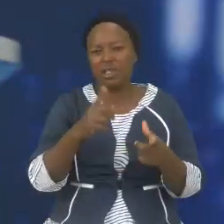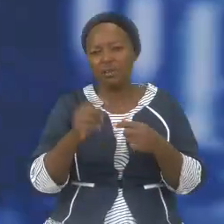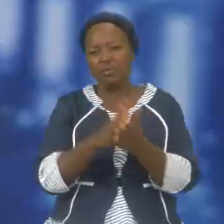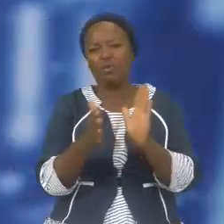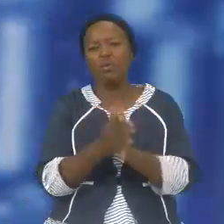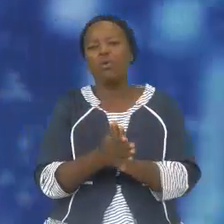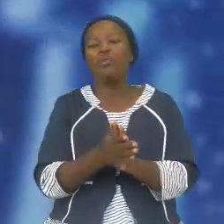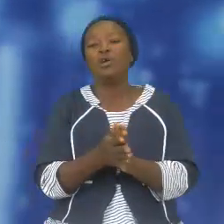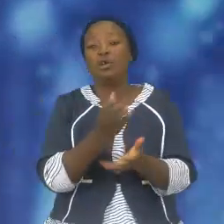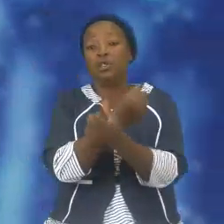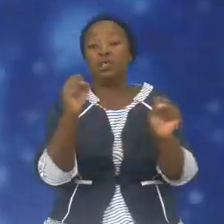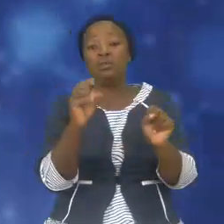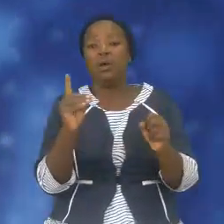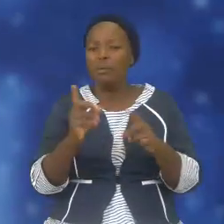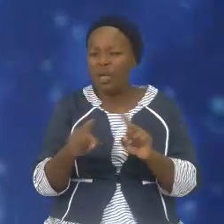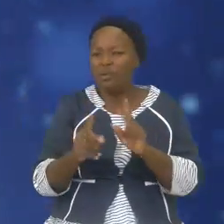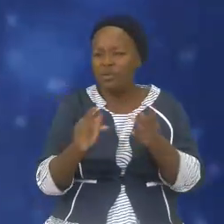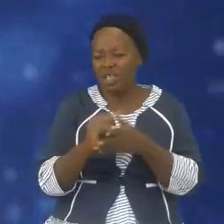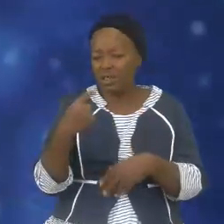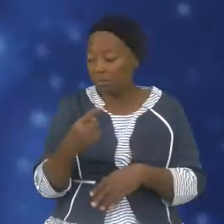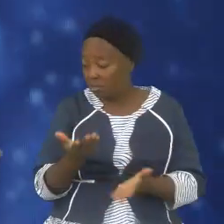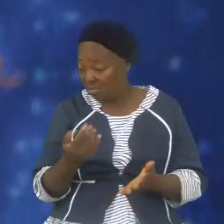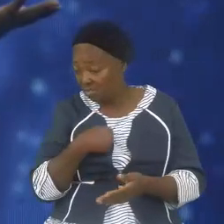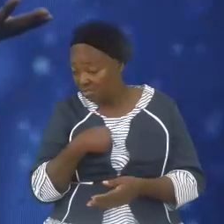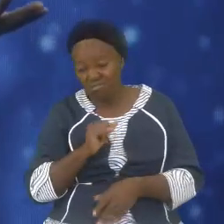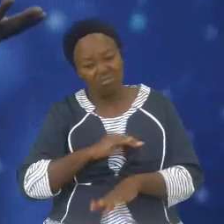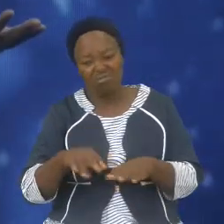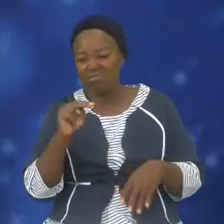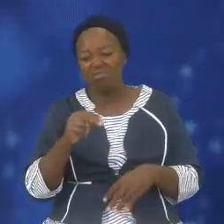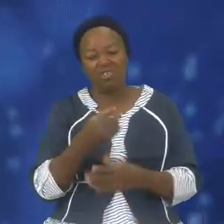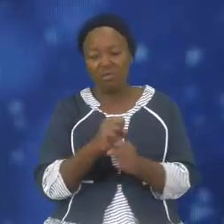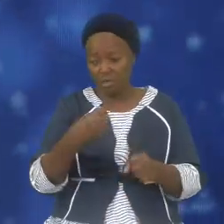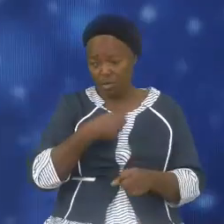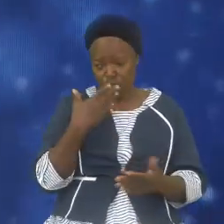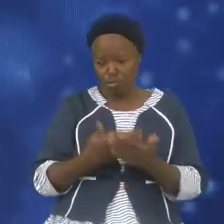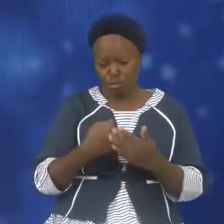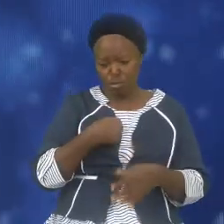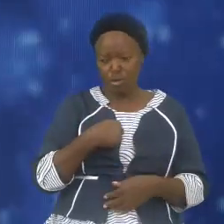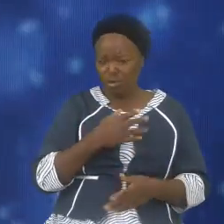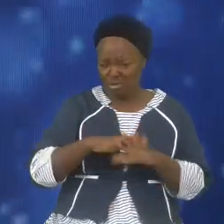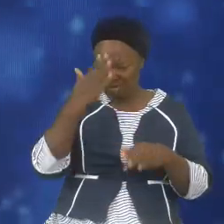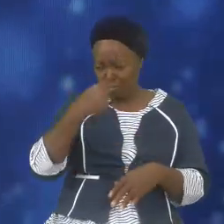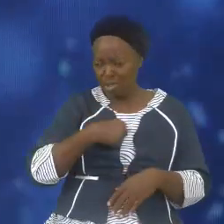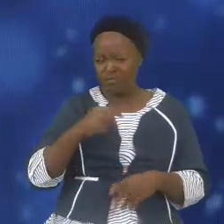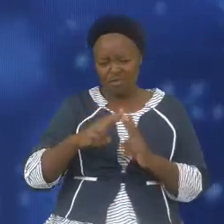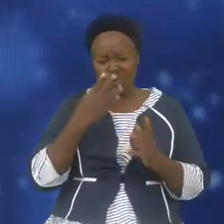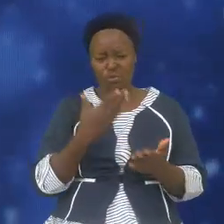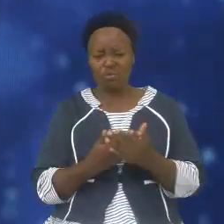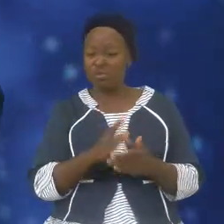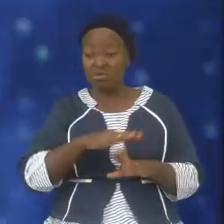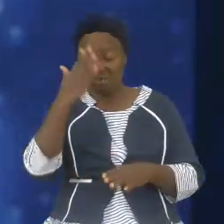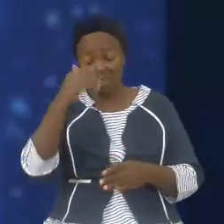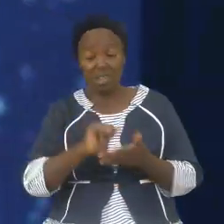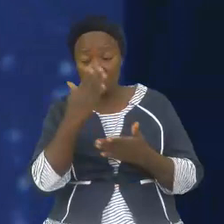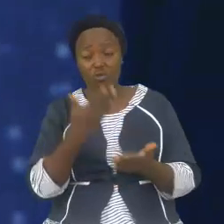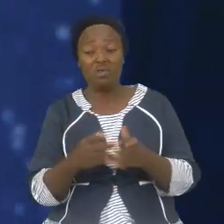say, I don't need salvation, I'm good as I am. Maybe you're